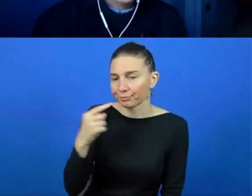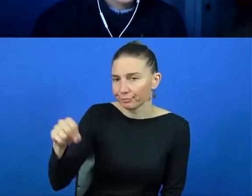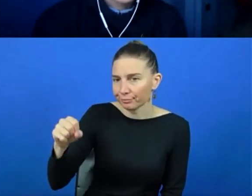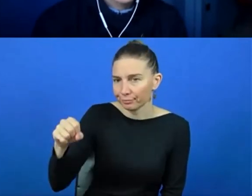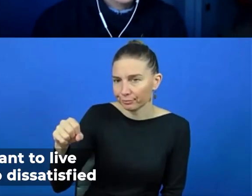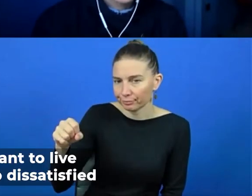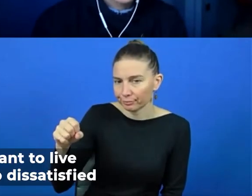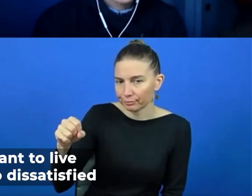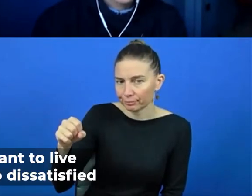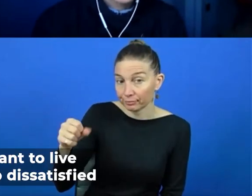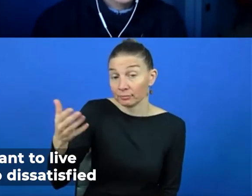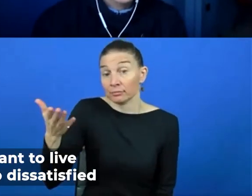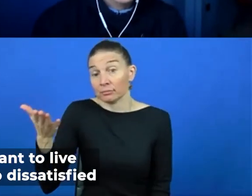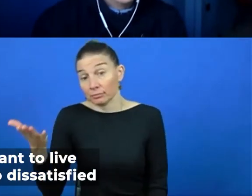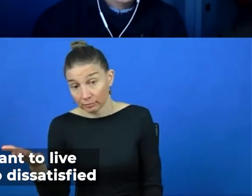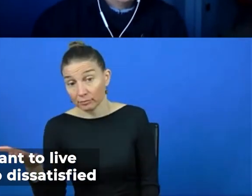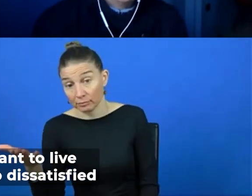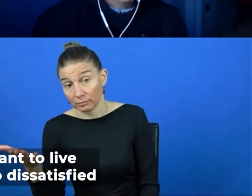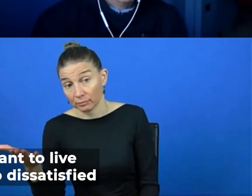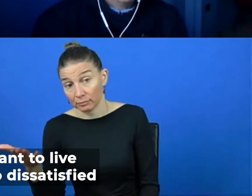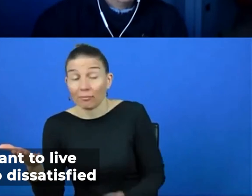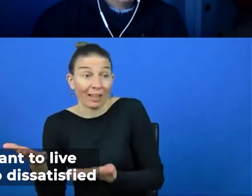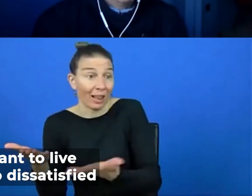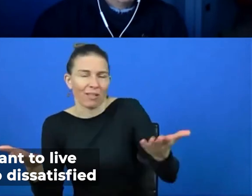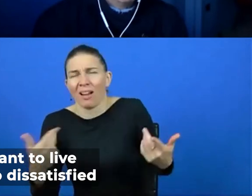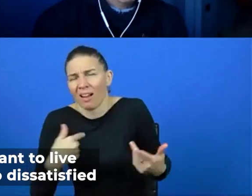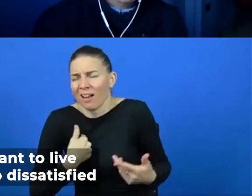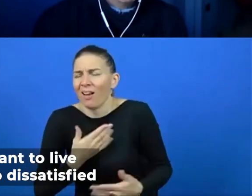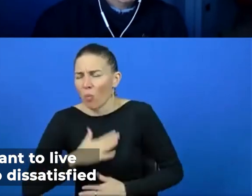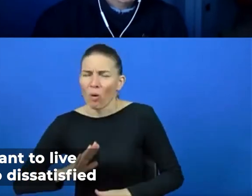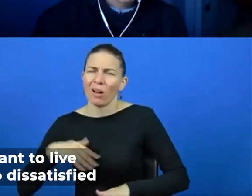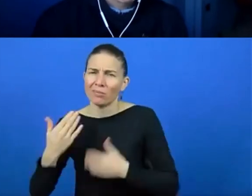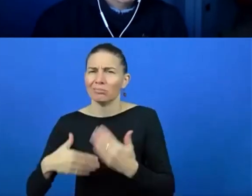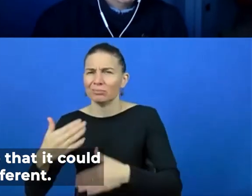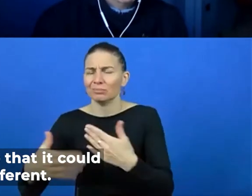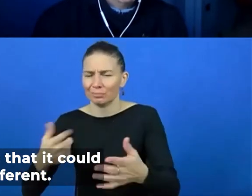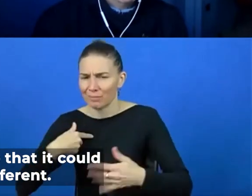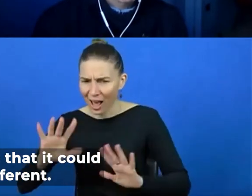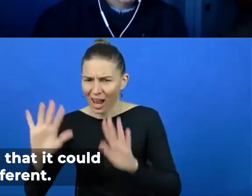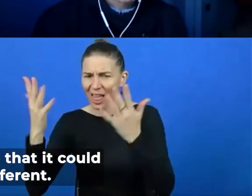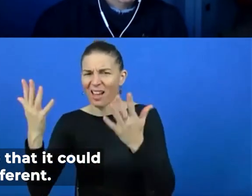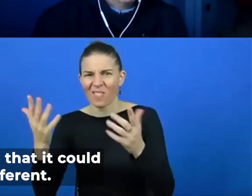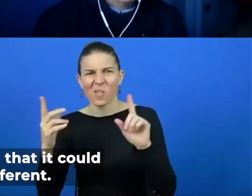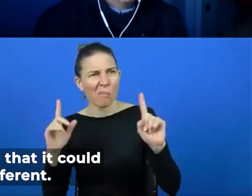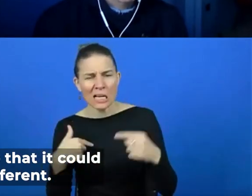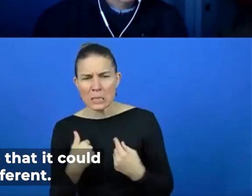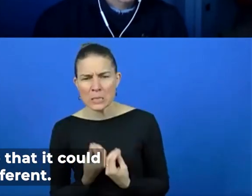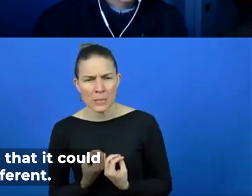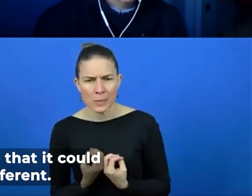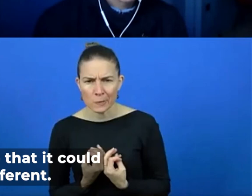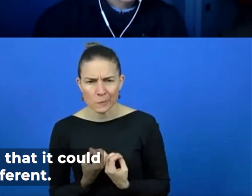you know, like all of us, I want to live my life, but I'm also dissatisfied because I recognize that